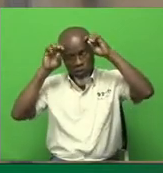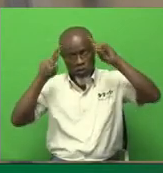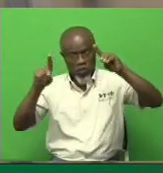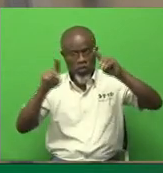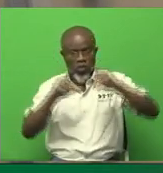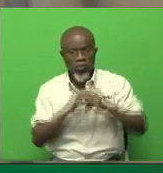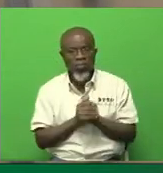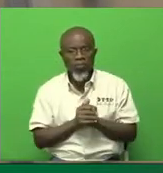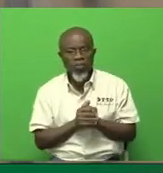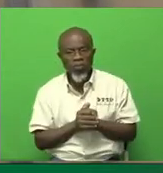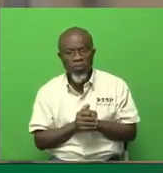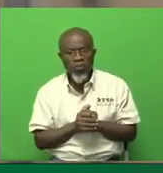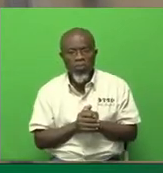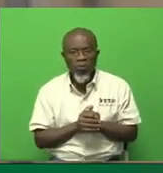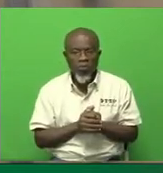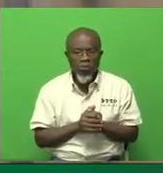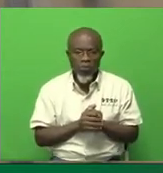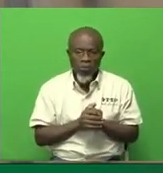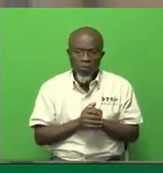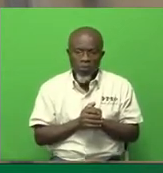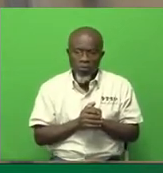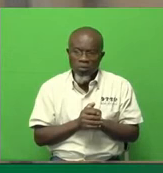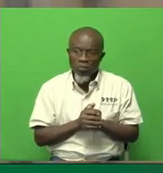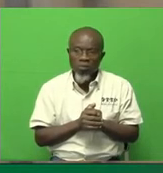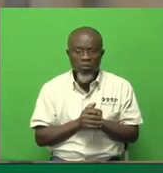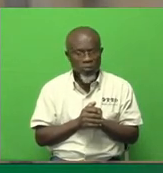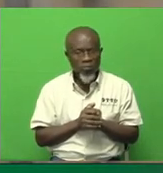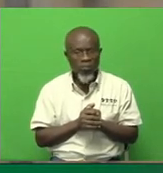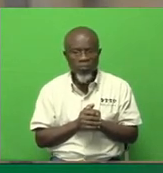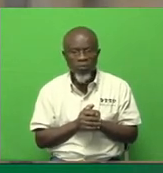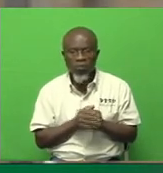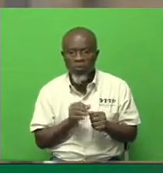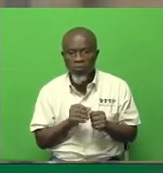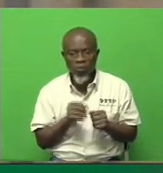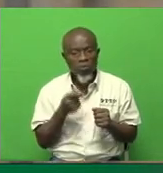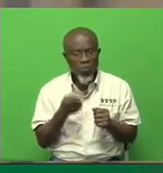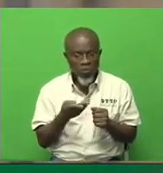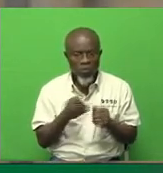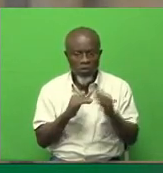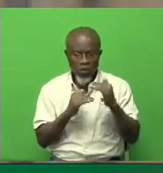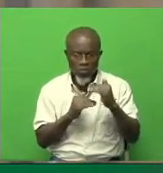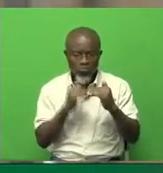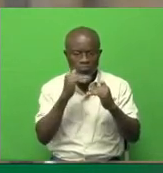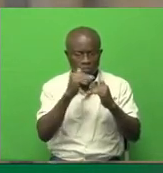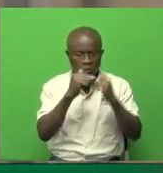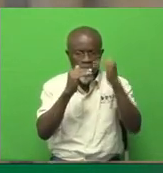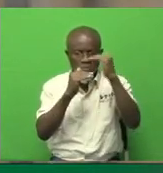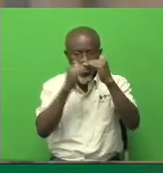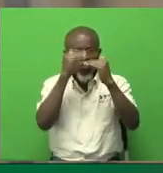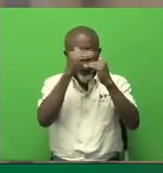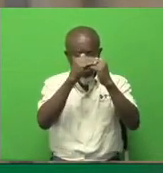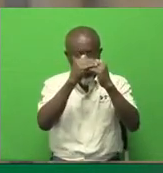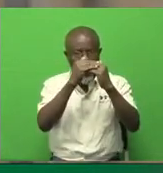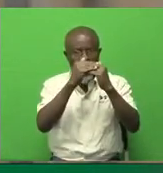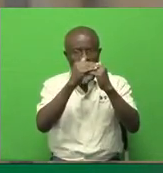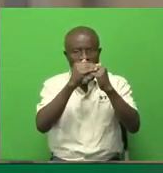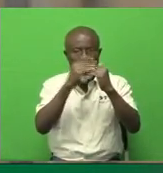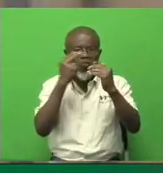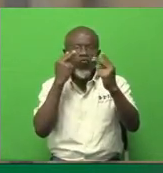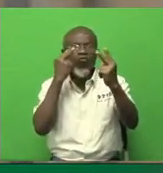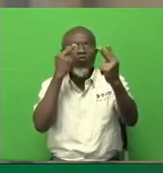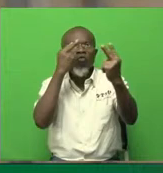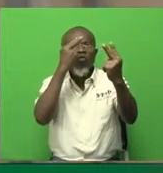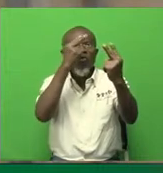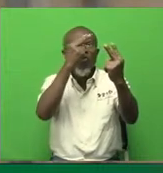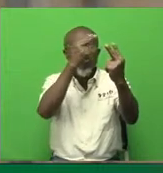the development of Trinidad and Tobago in an upward trajectory towards the realization of vision 2030.